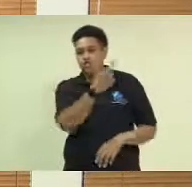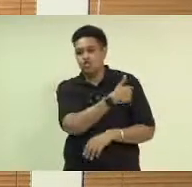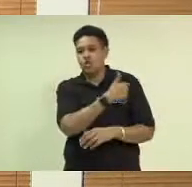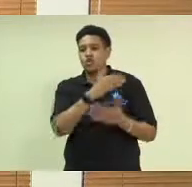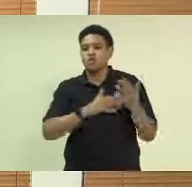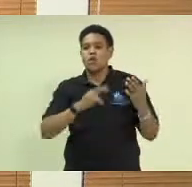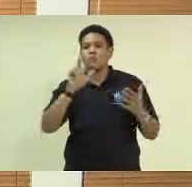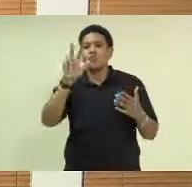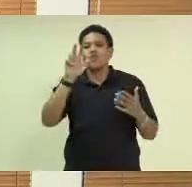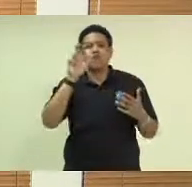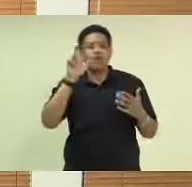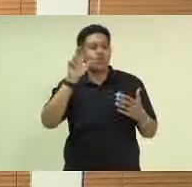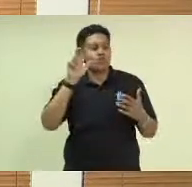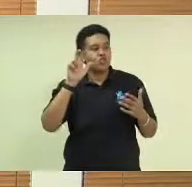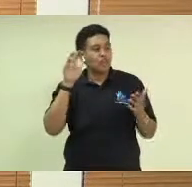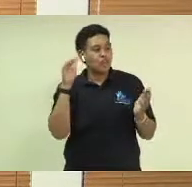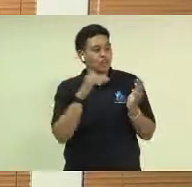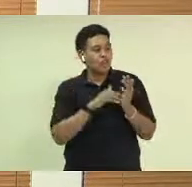some